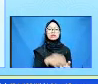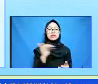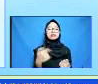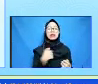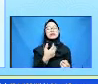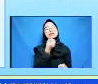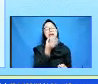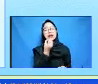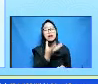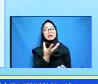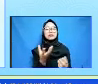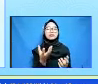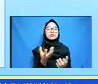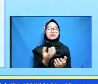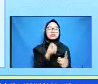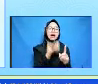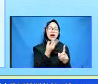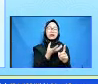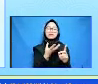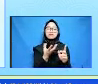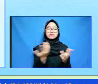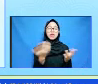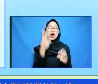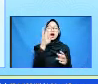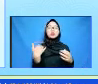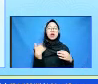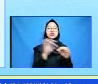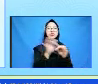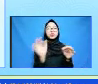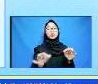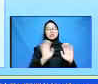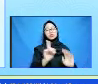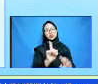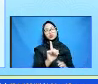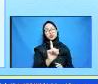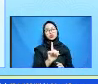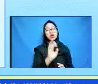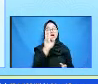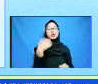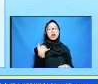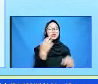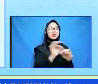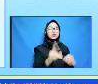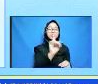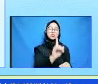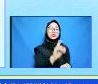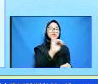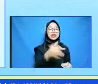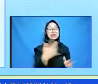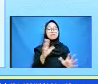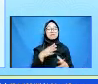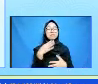solution with multiple benefit integrated, as Ibu Laura already mentioned, social equity, economic opportunity, and also climate